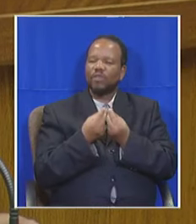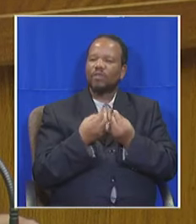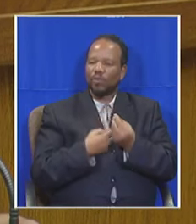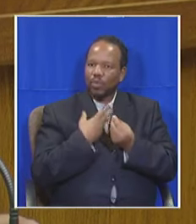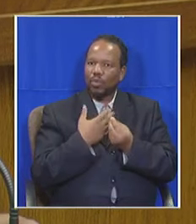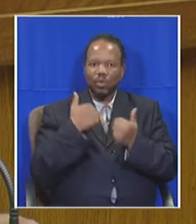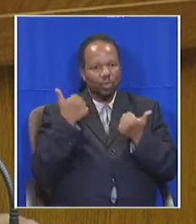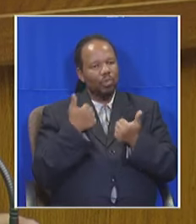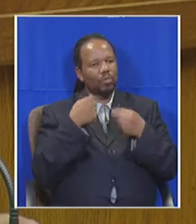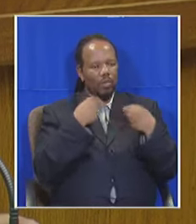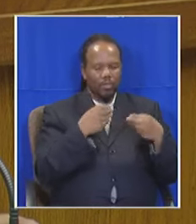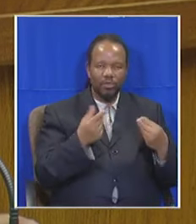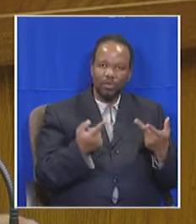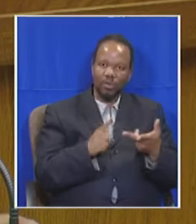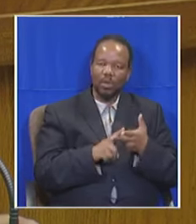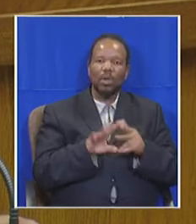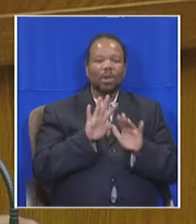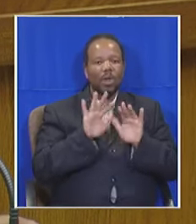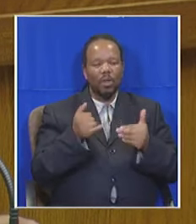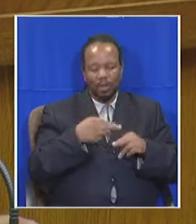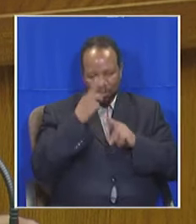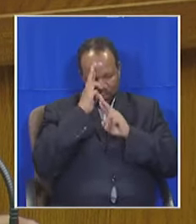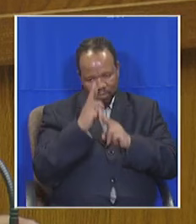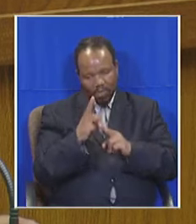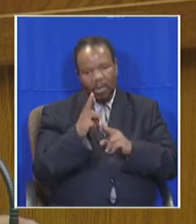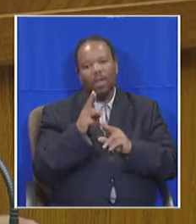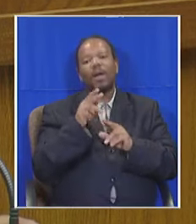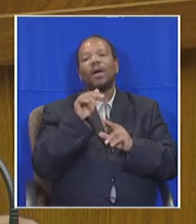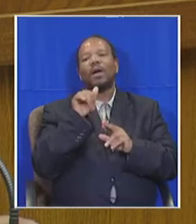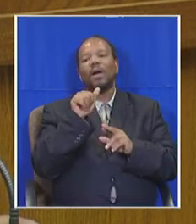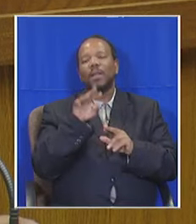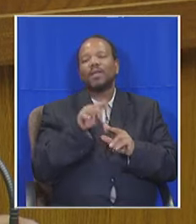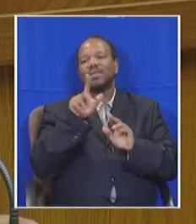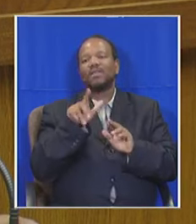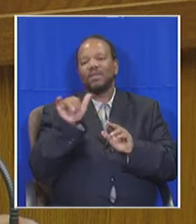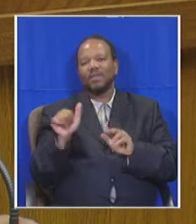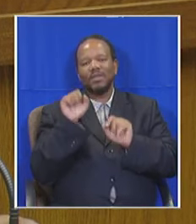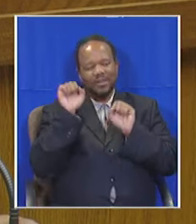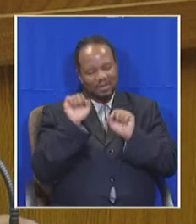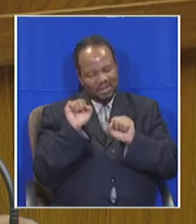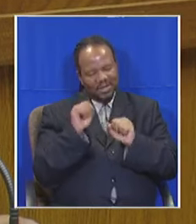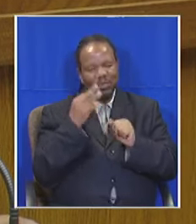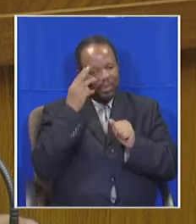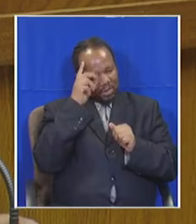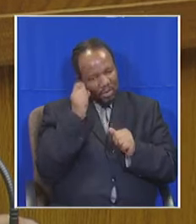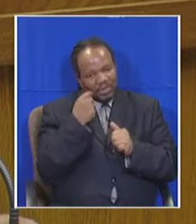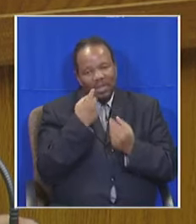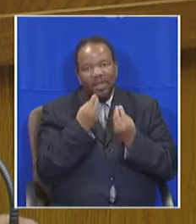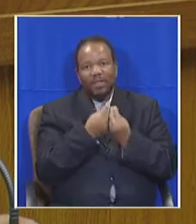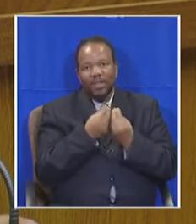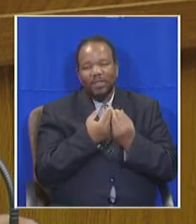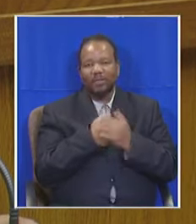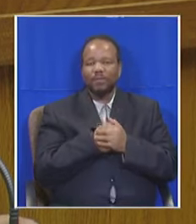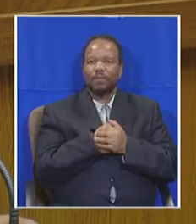business. As we pay tribute to the 1976 youth, we acknowledge that the struggle was not in vain. Jaaka re tlotlomatsa basha